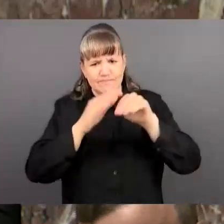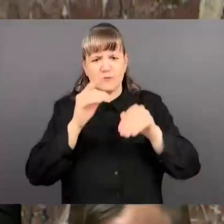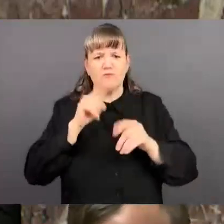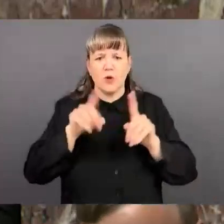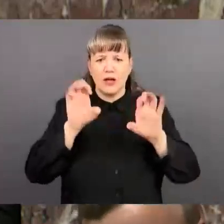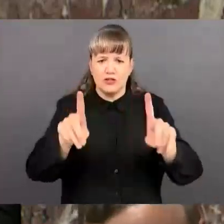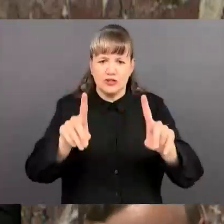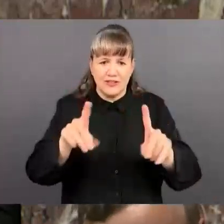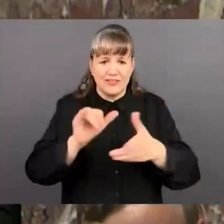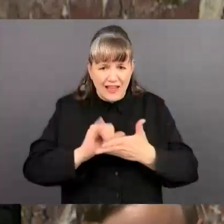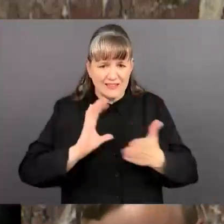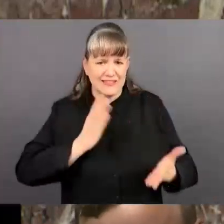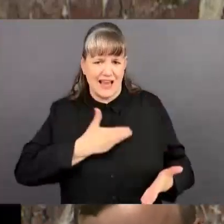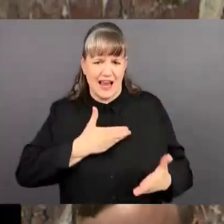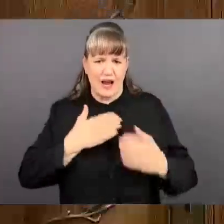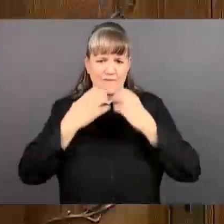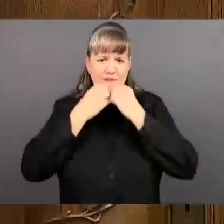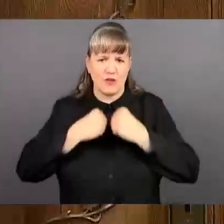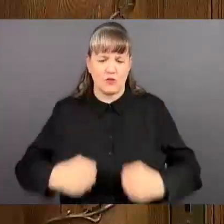Shh.